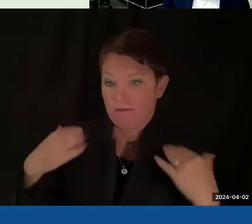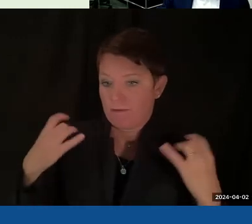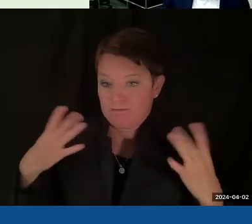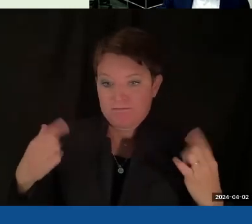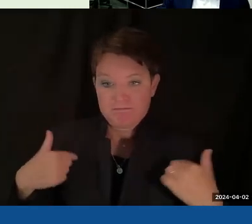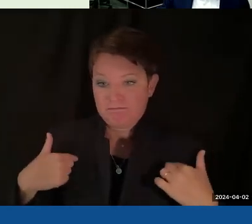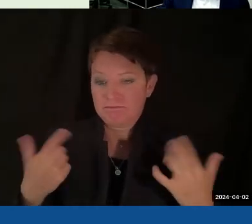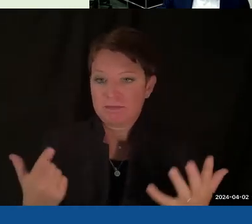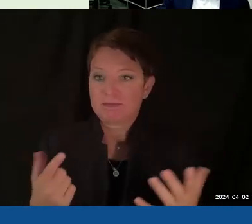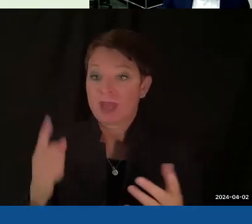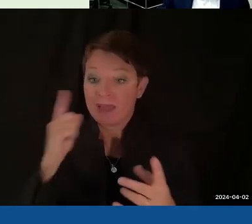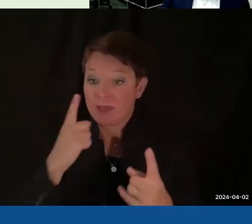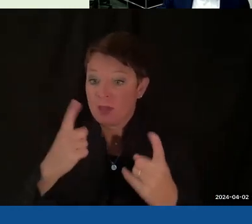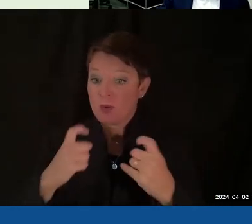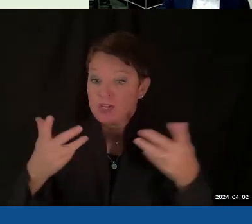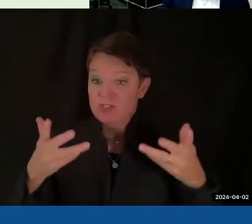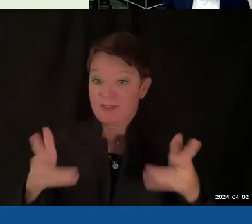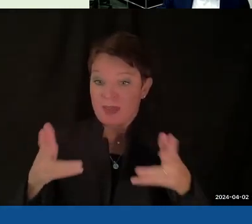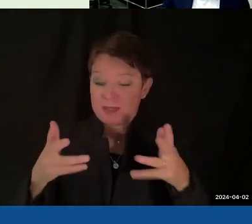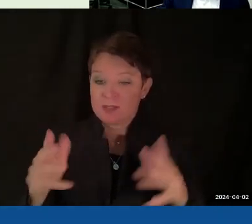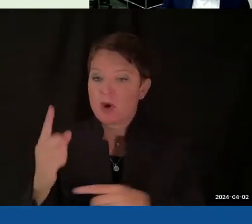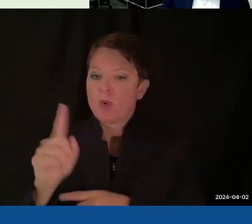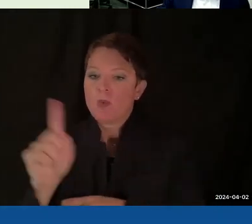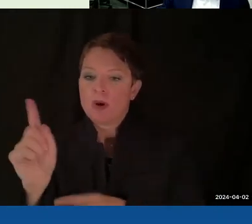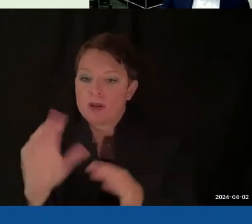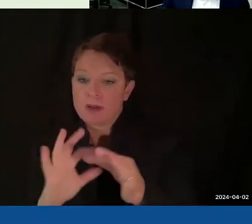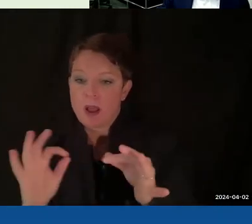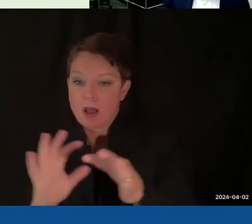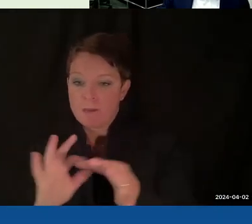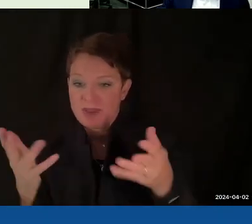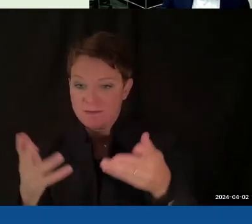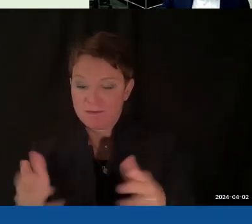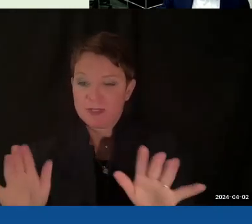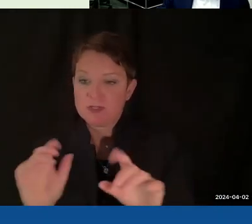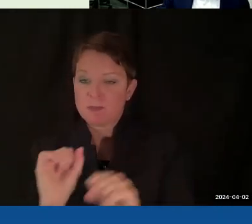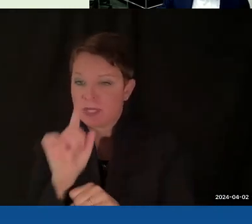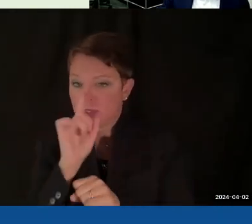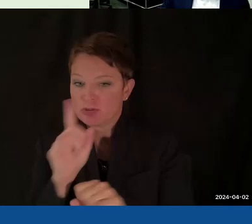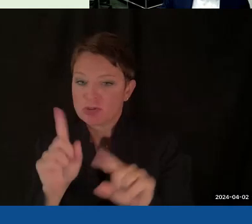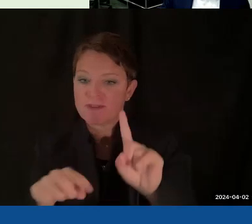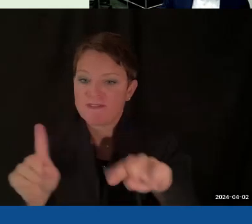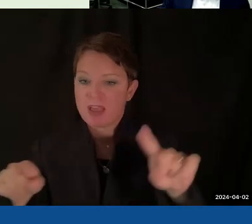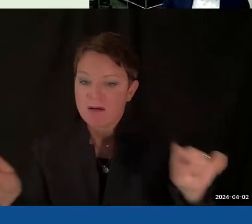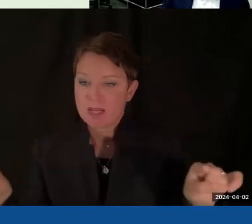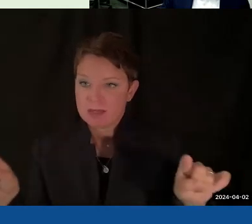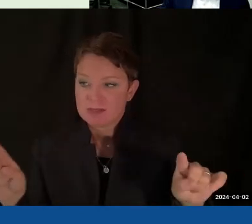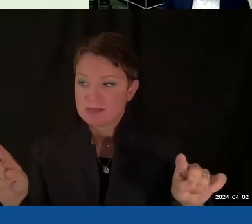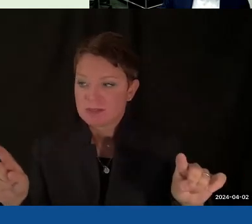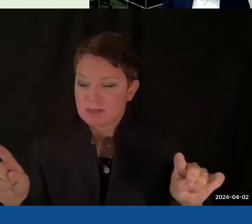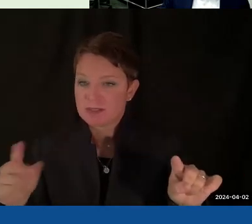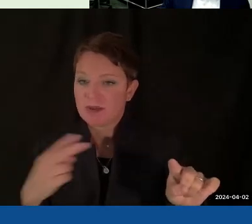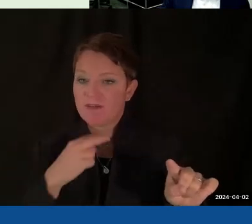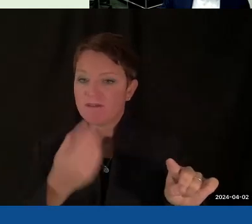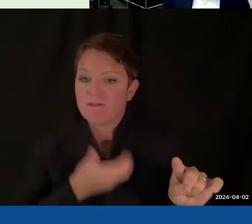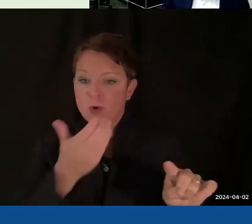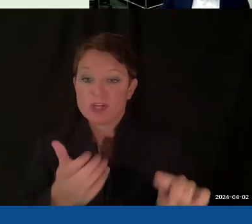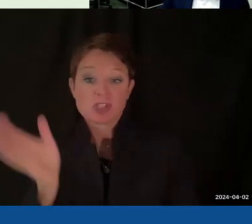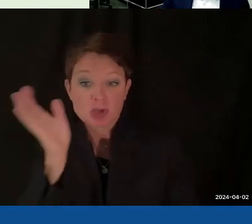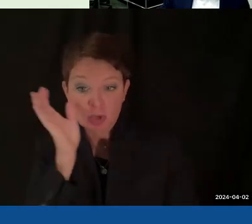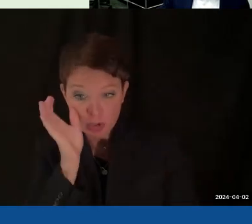I think that was it. There was a comment making sure that various voices are